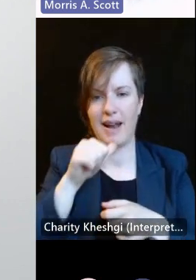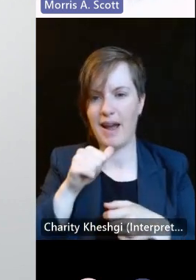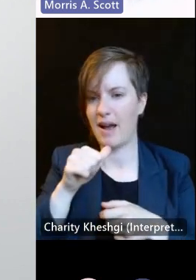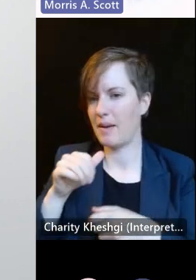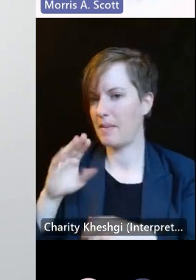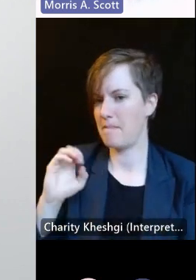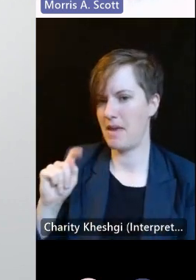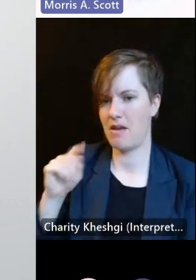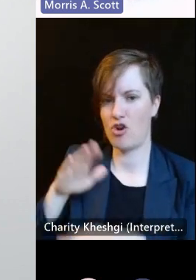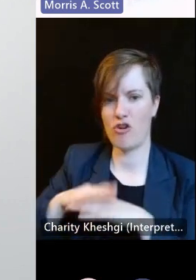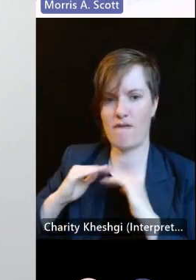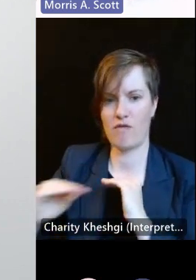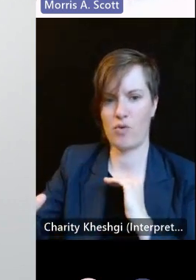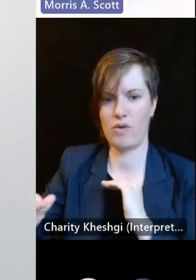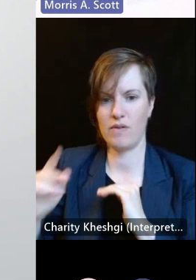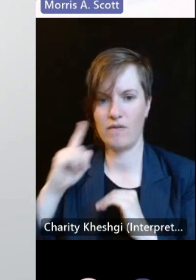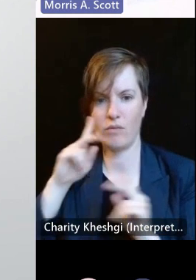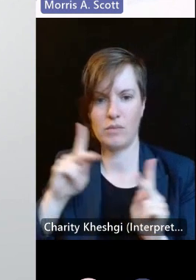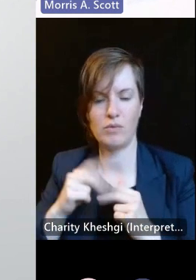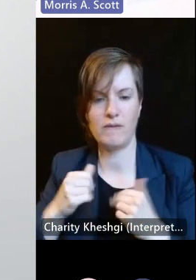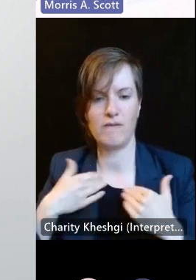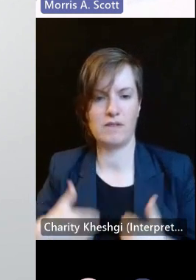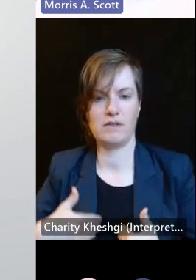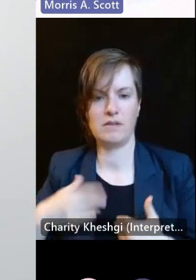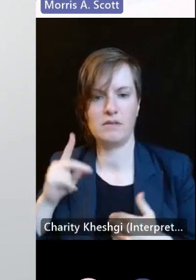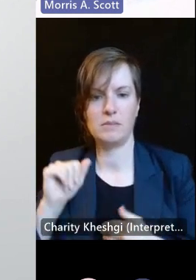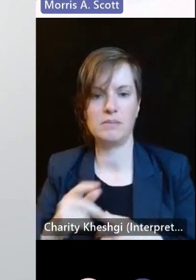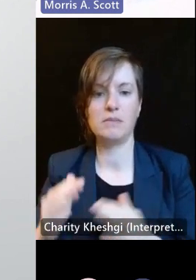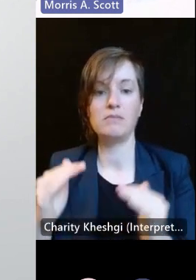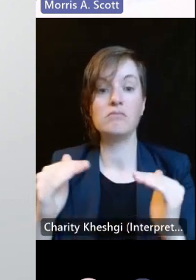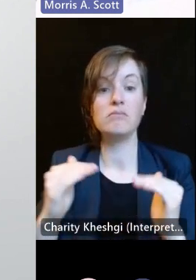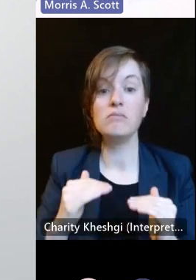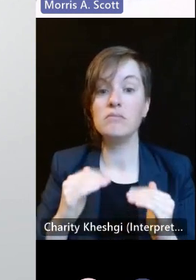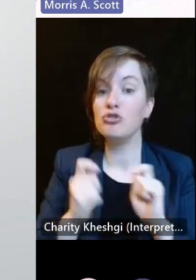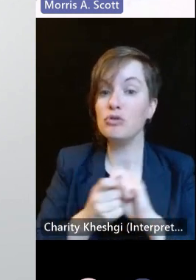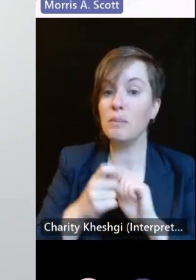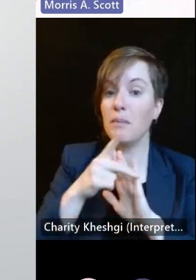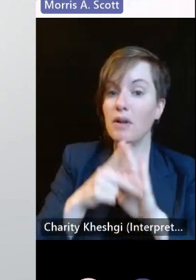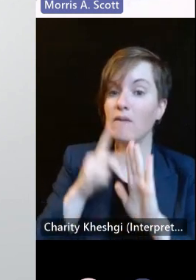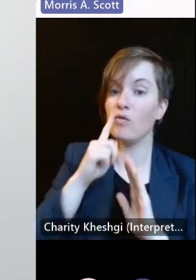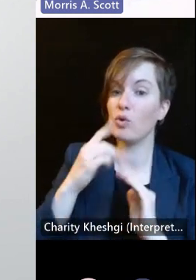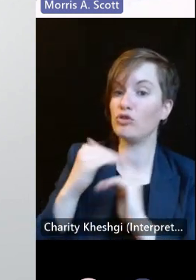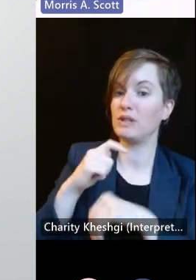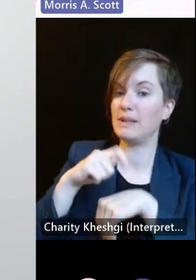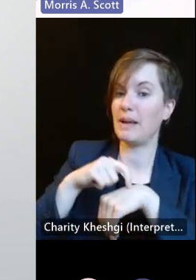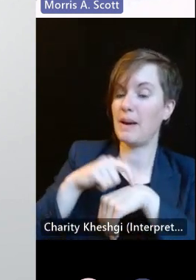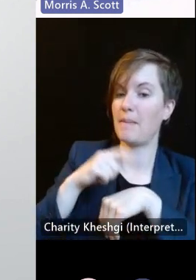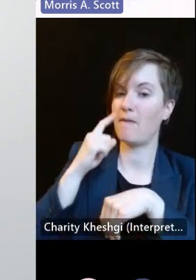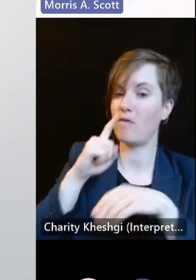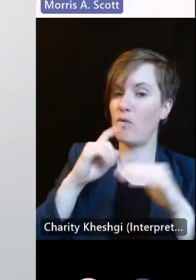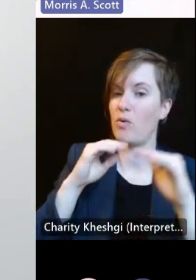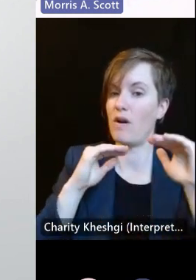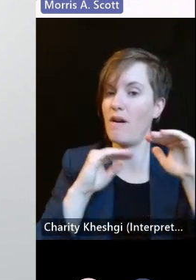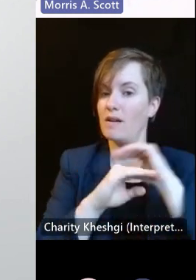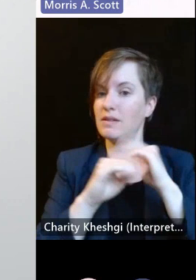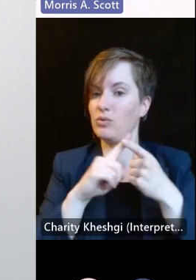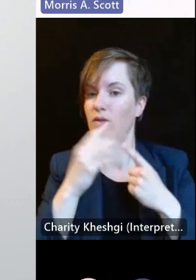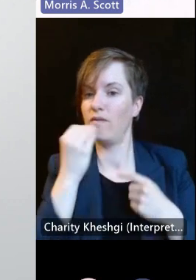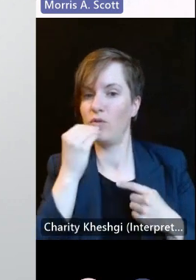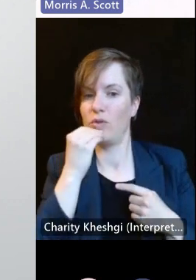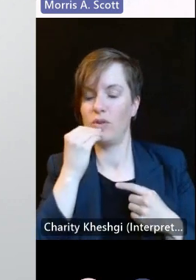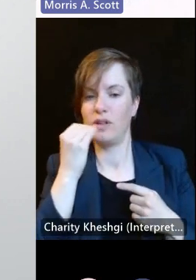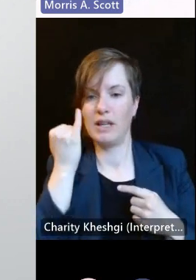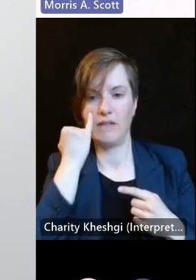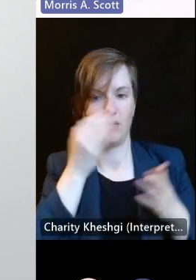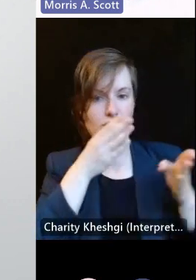times for access to food for people with diabetes, for example. Another example is something like